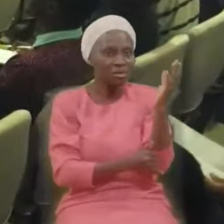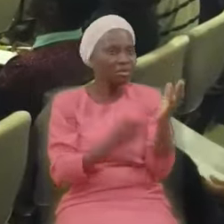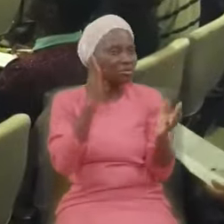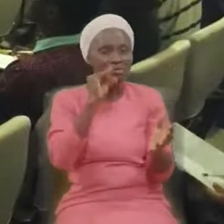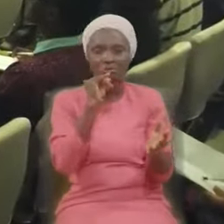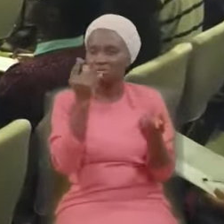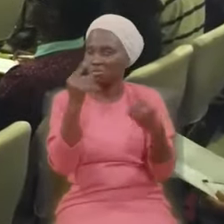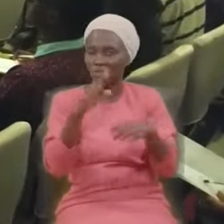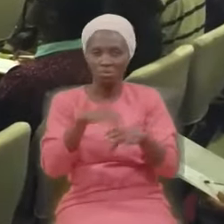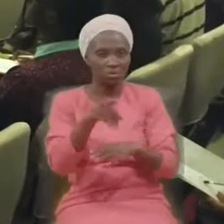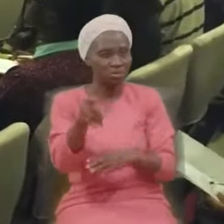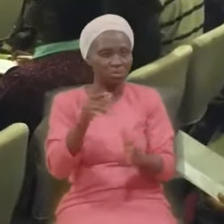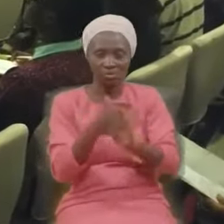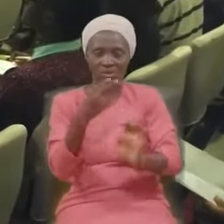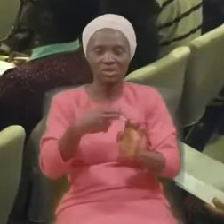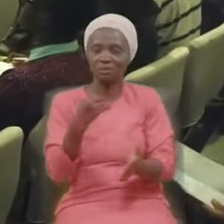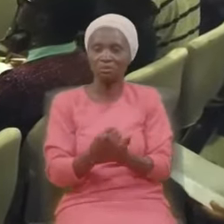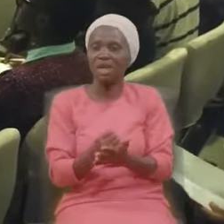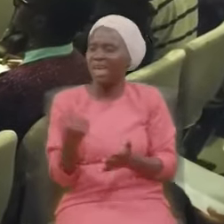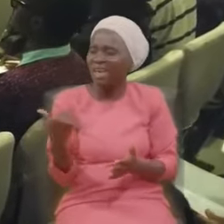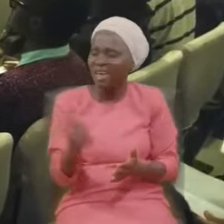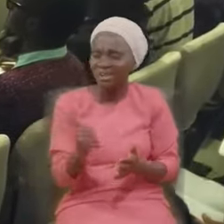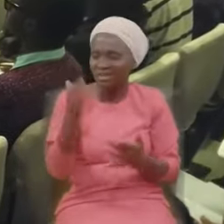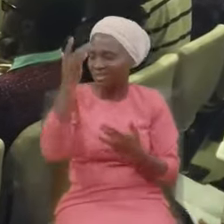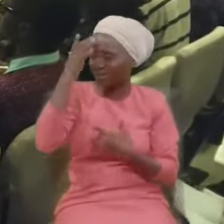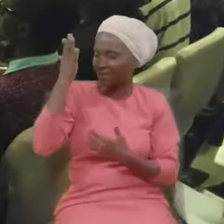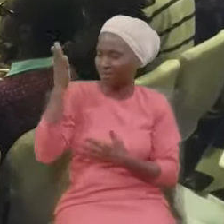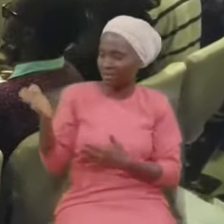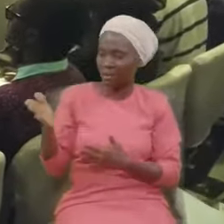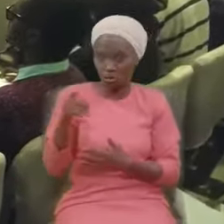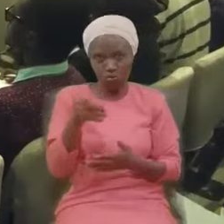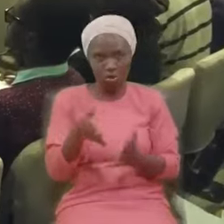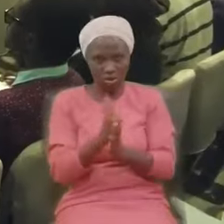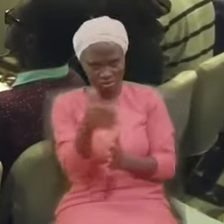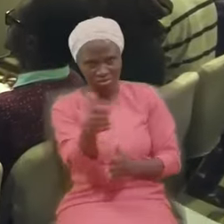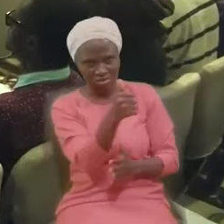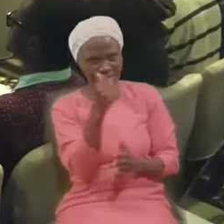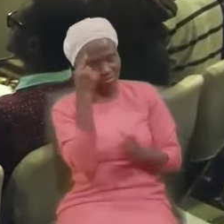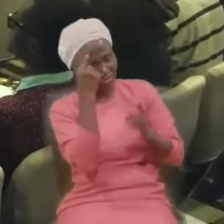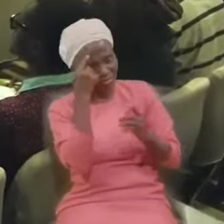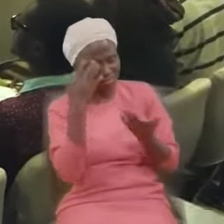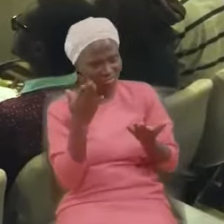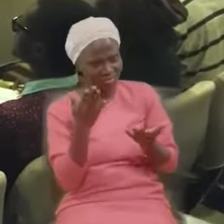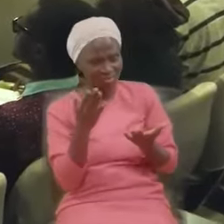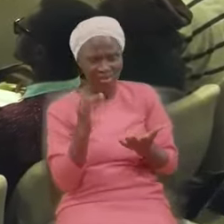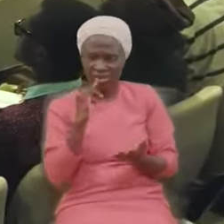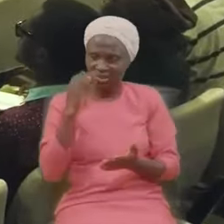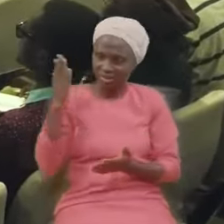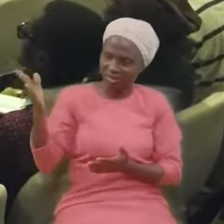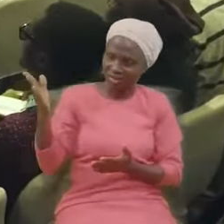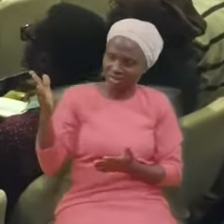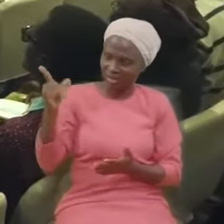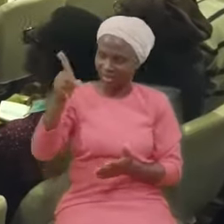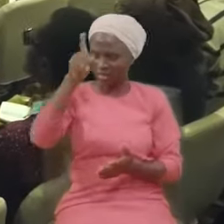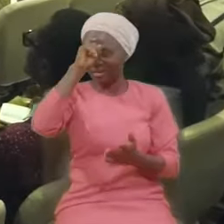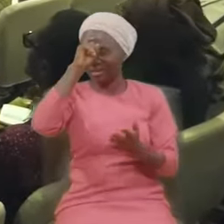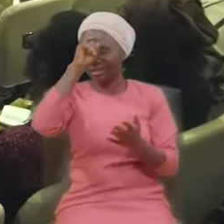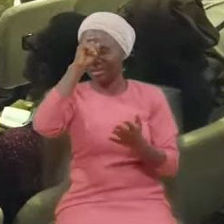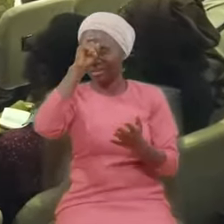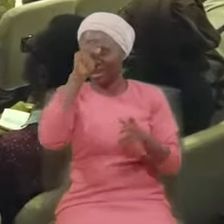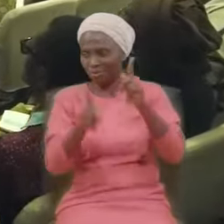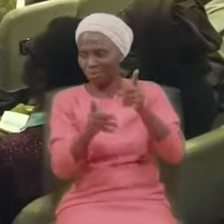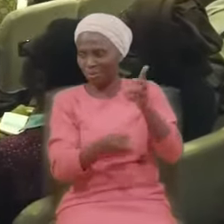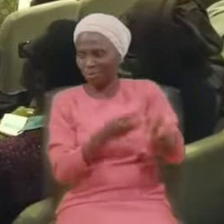Any sickness there, ask yourself. Is there an Egyptian somewhere there that has this? If